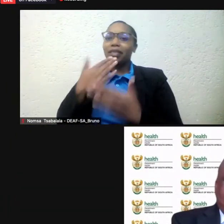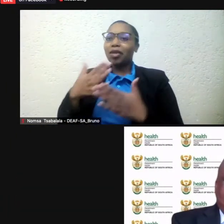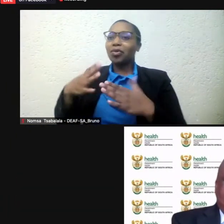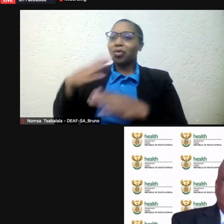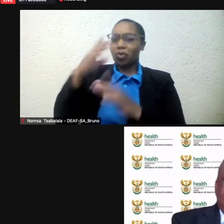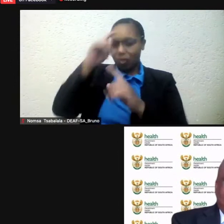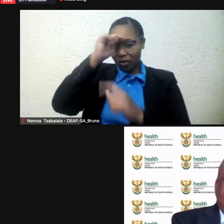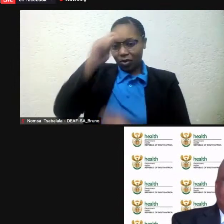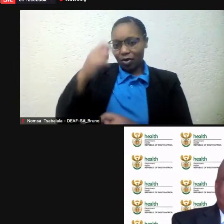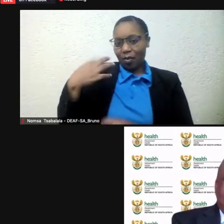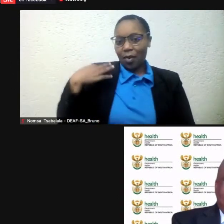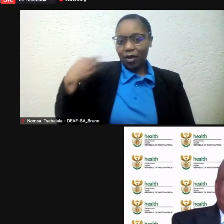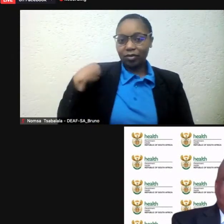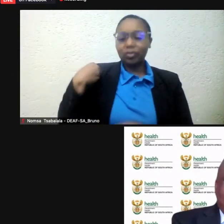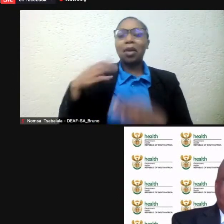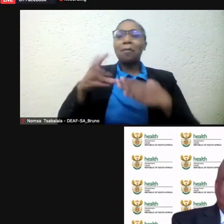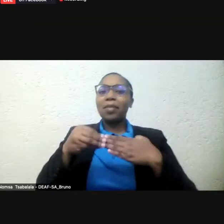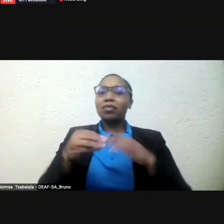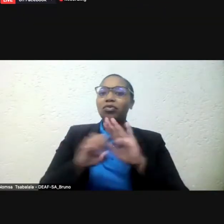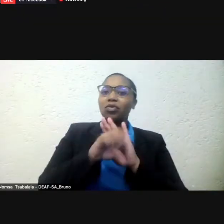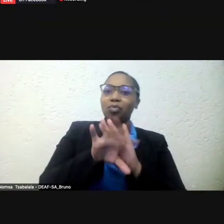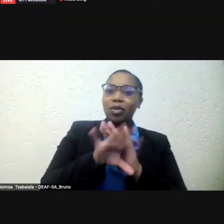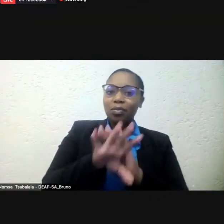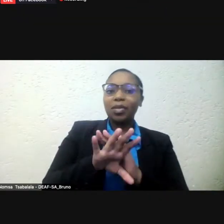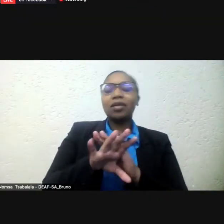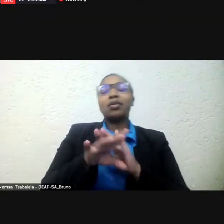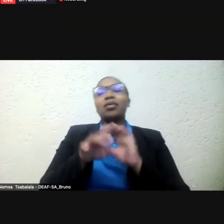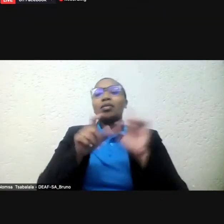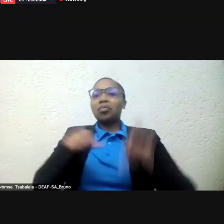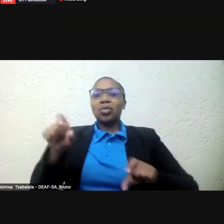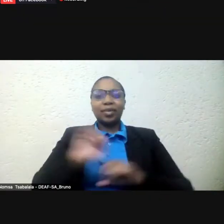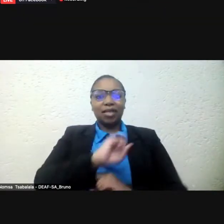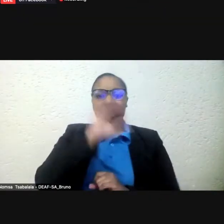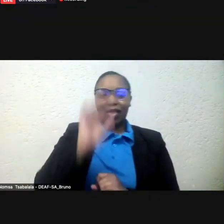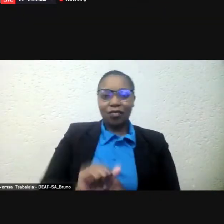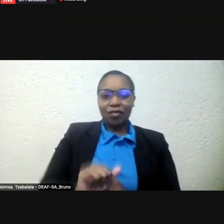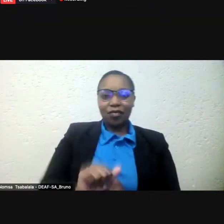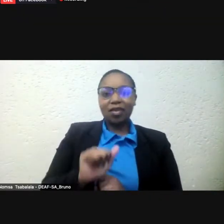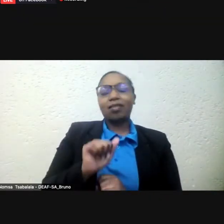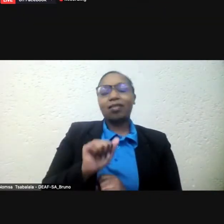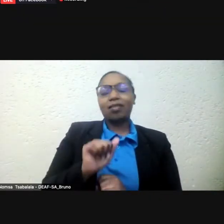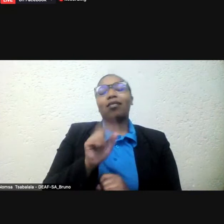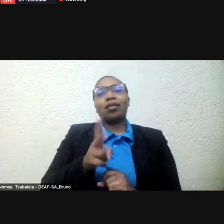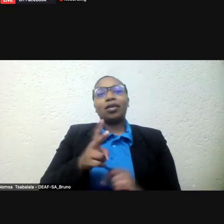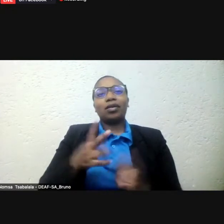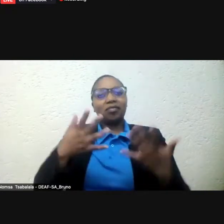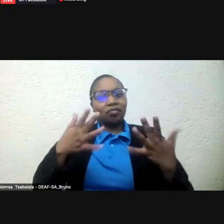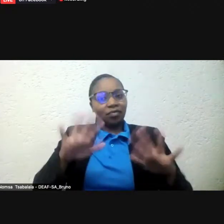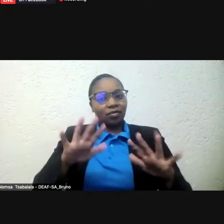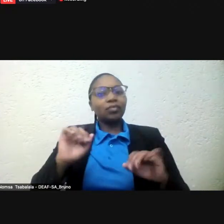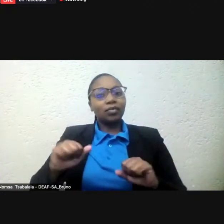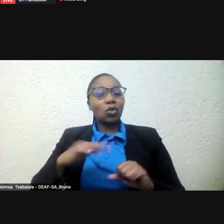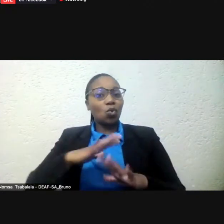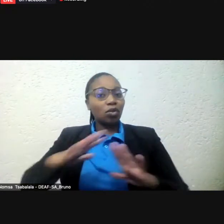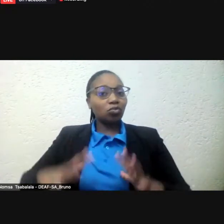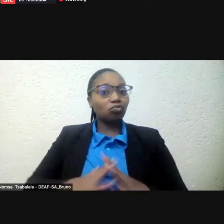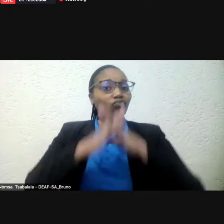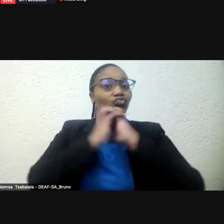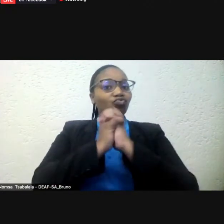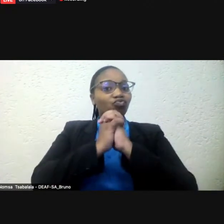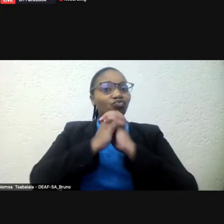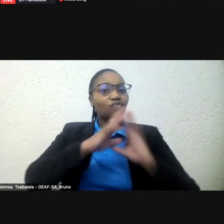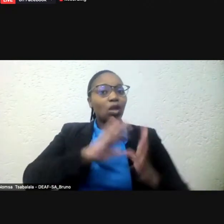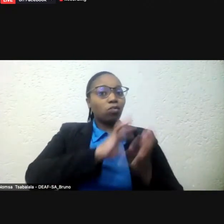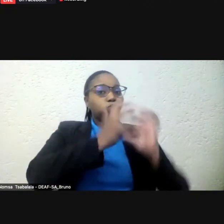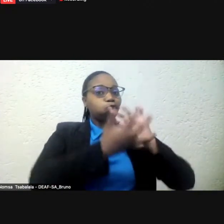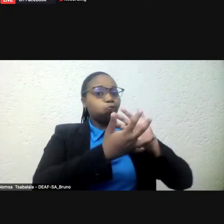South Africans, once more for being with us and listening to us. Indeed, working together, we can defeat this pandemic. On that note,